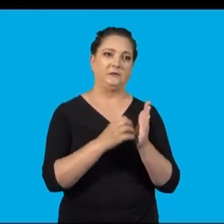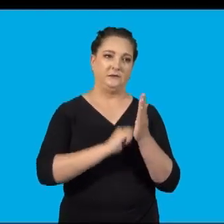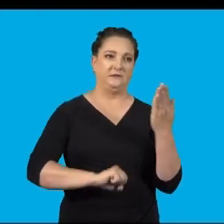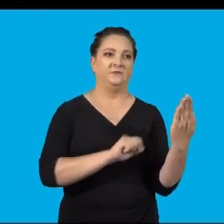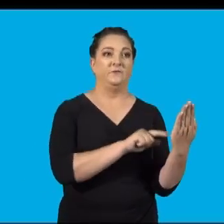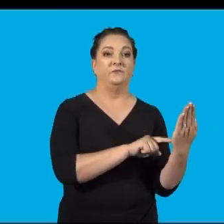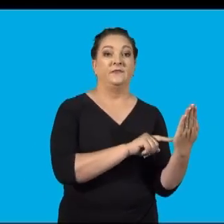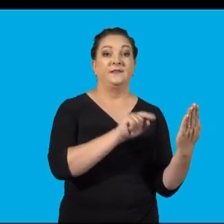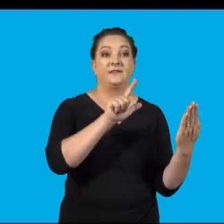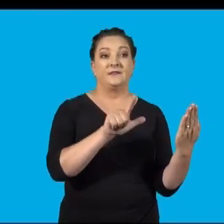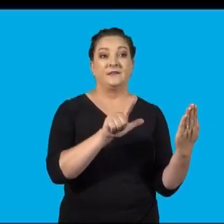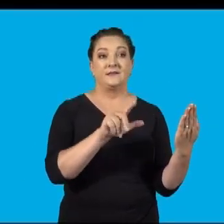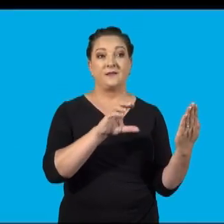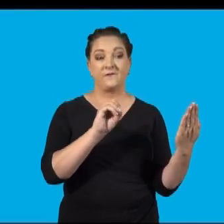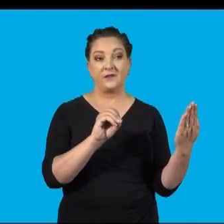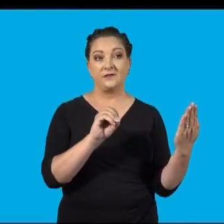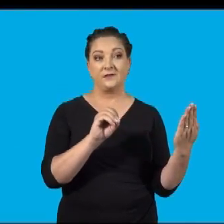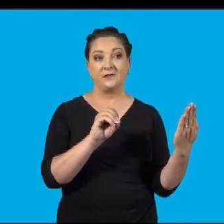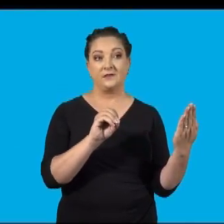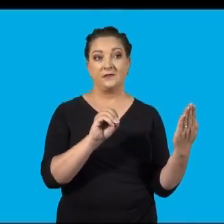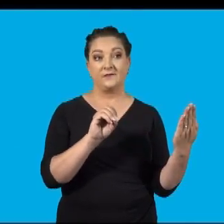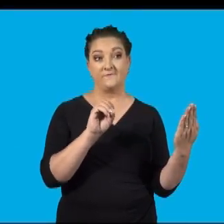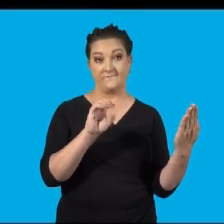minus my